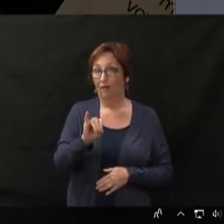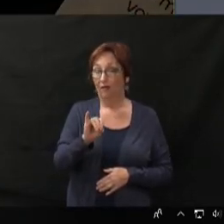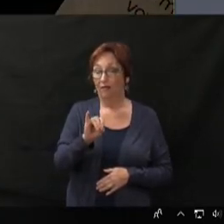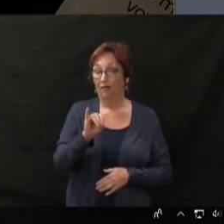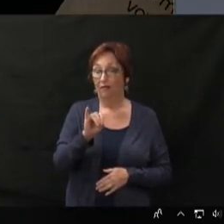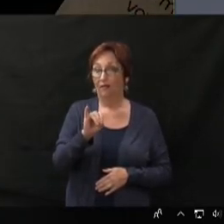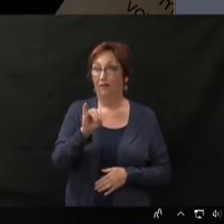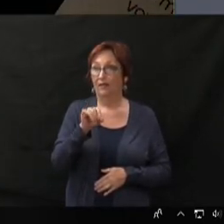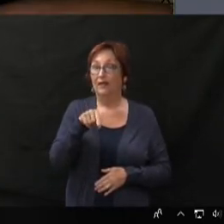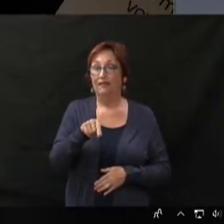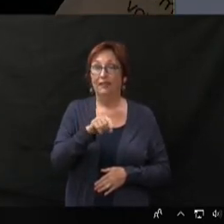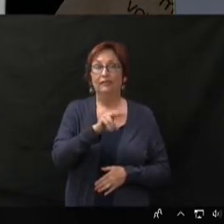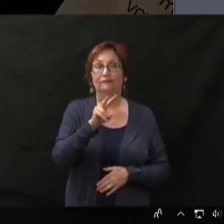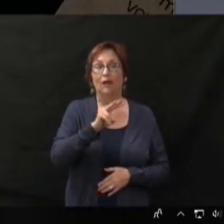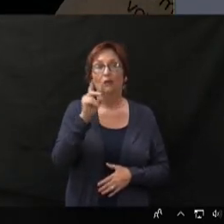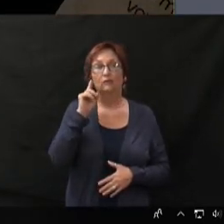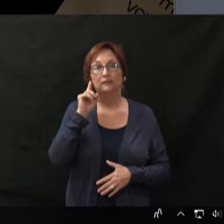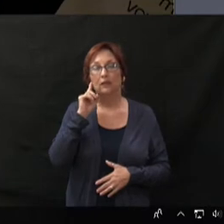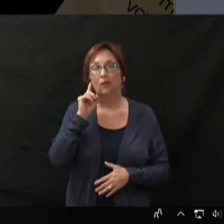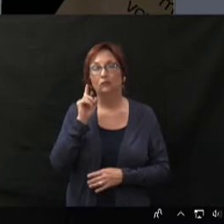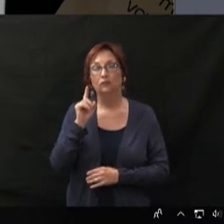These vowel sounds are